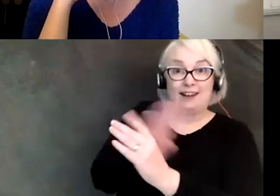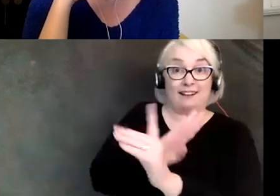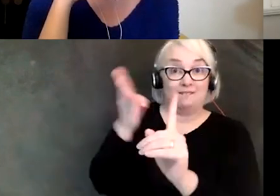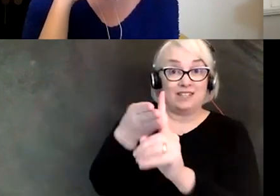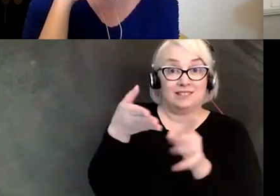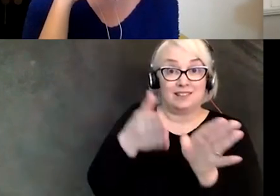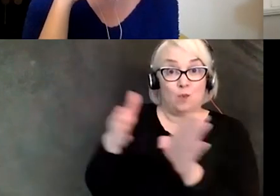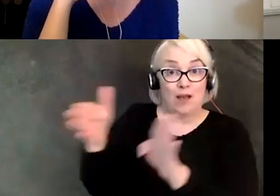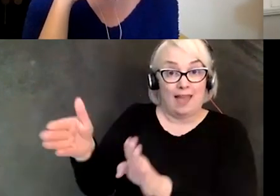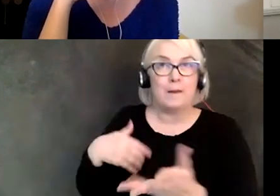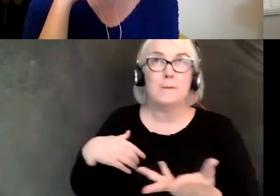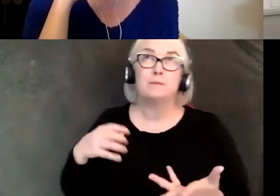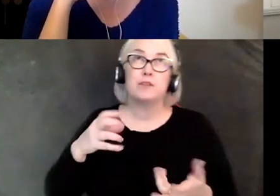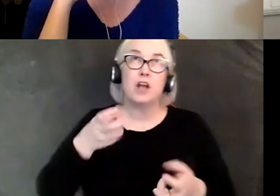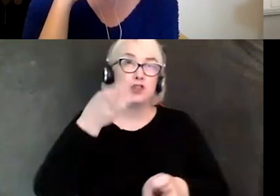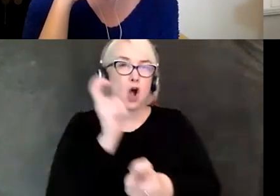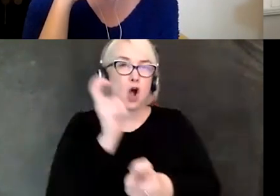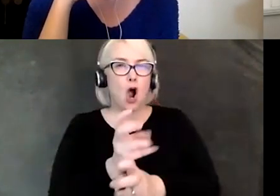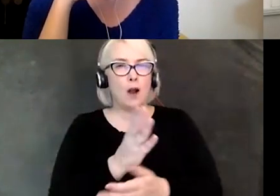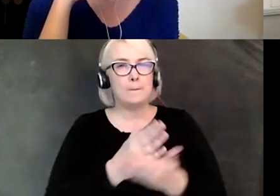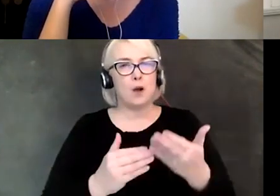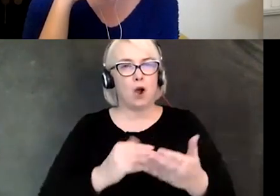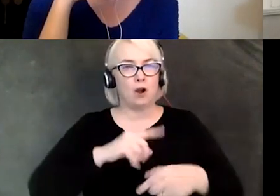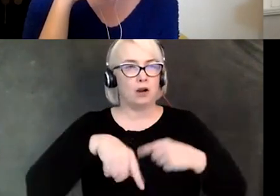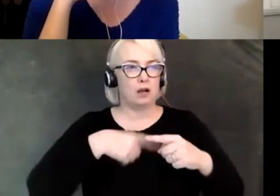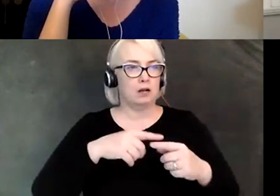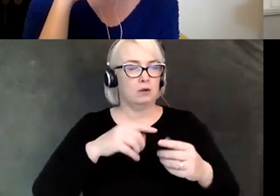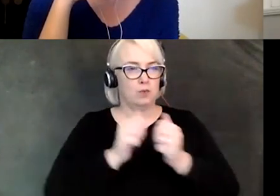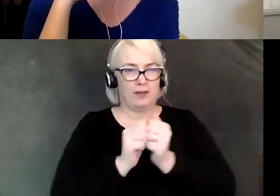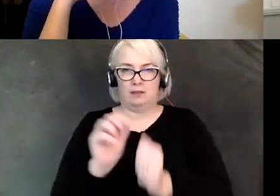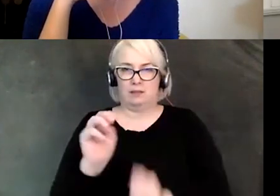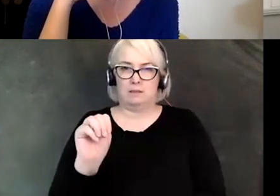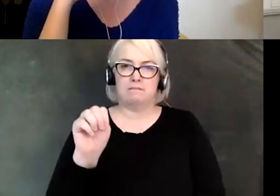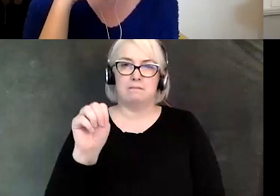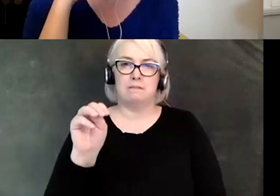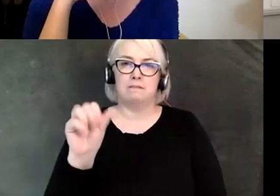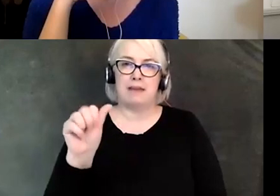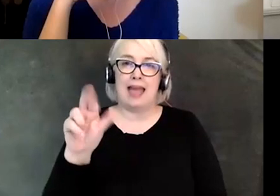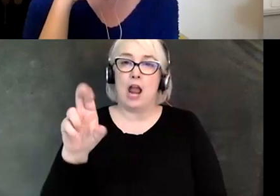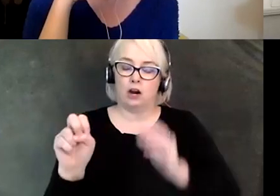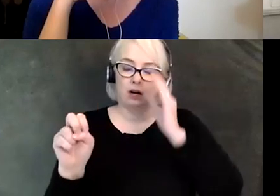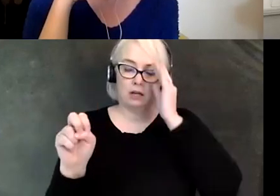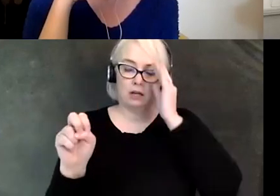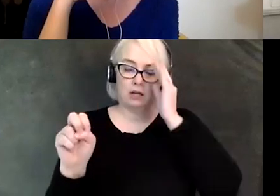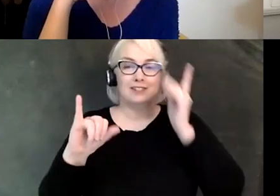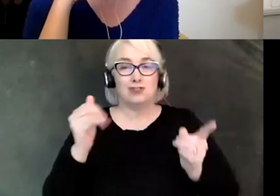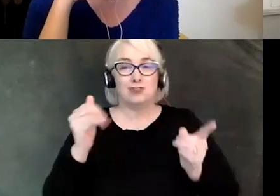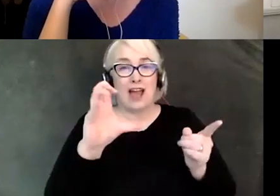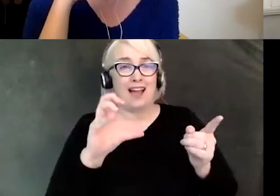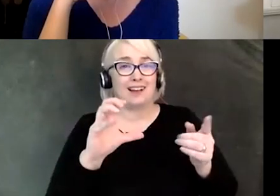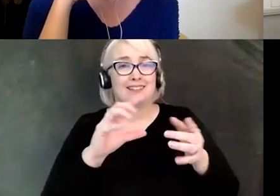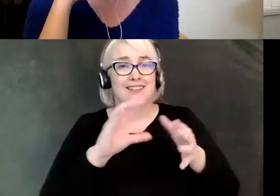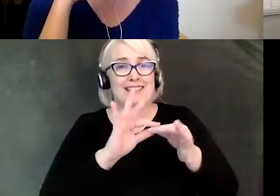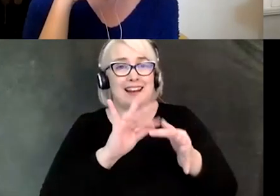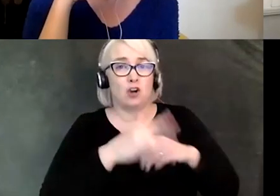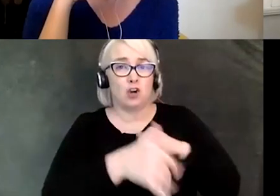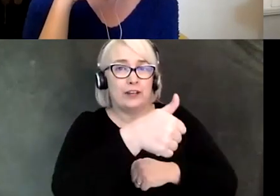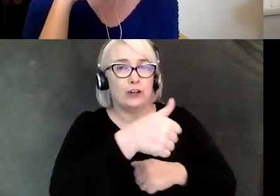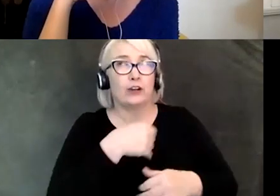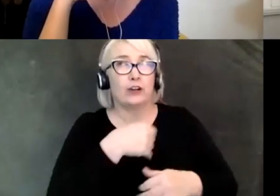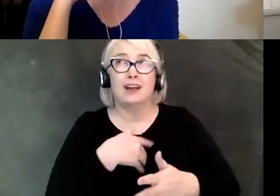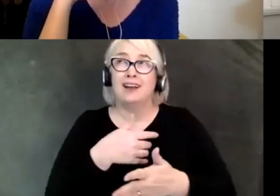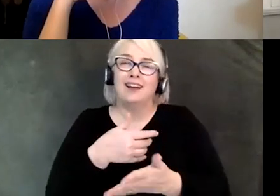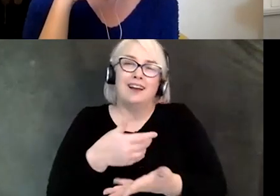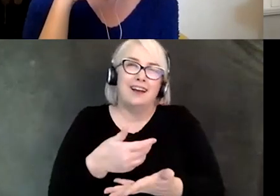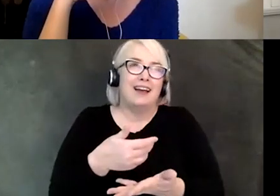it was the thing we really struggled with is like, you know, and Jack said it earlier, everyone is so, everyone